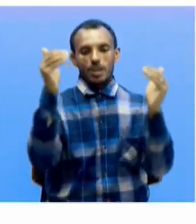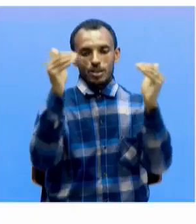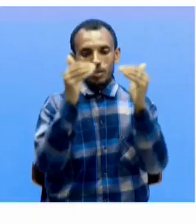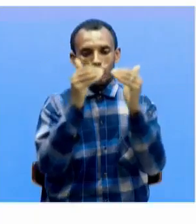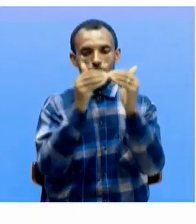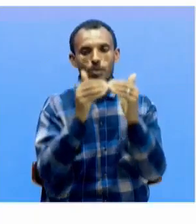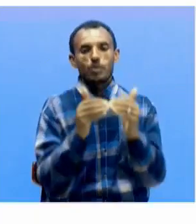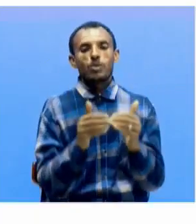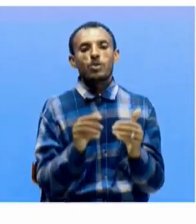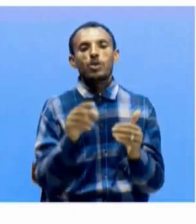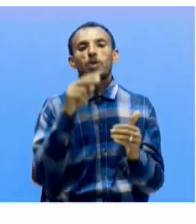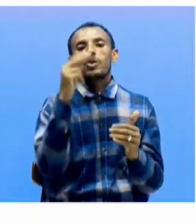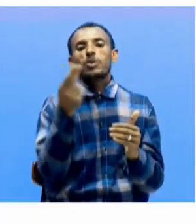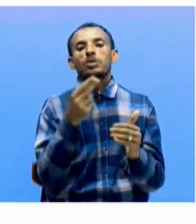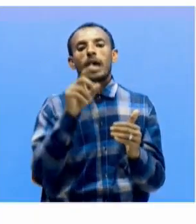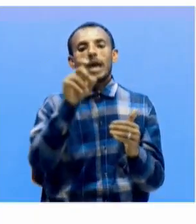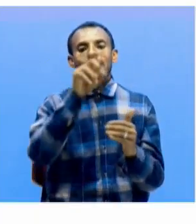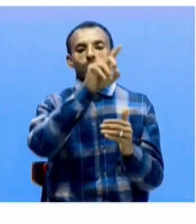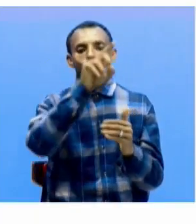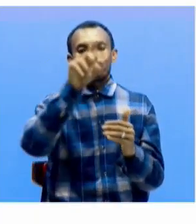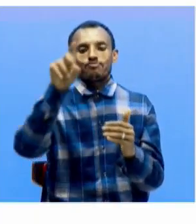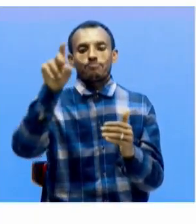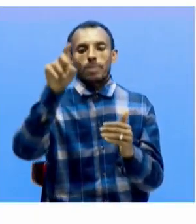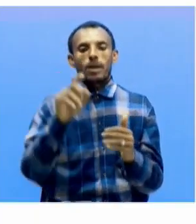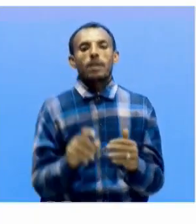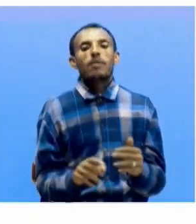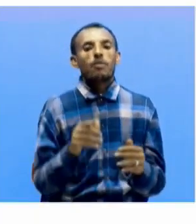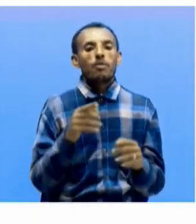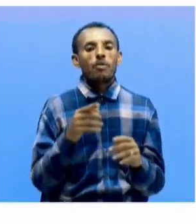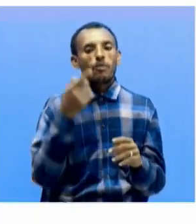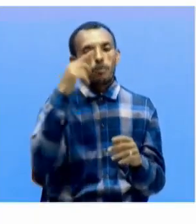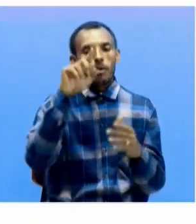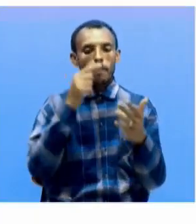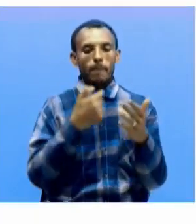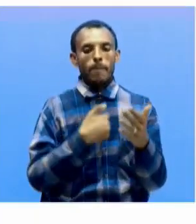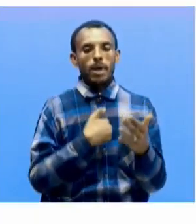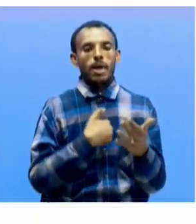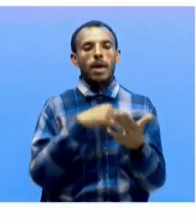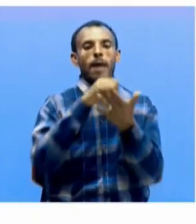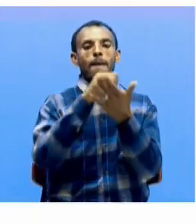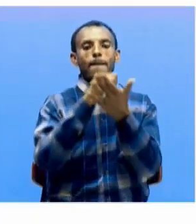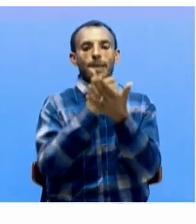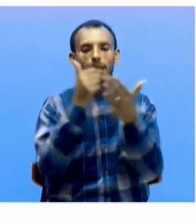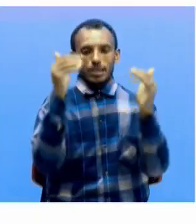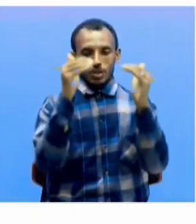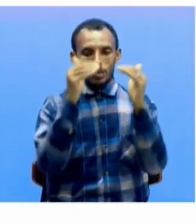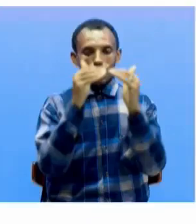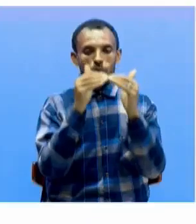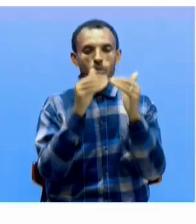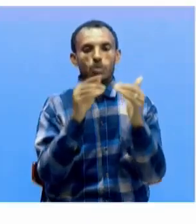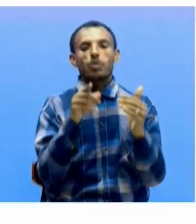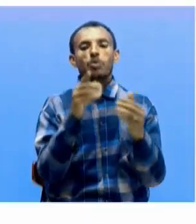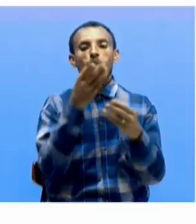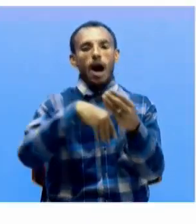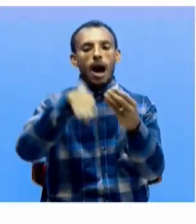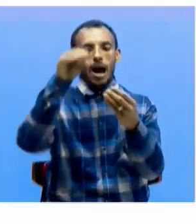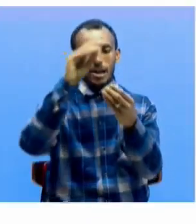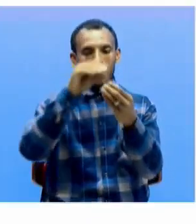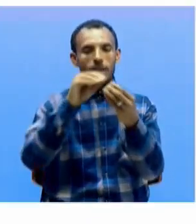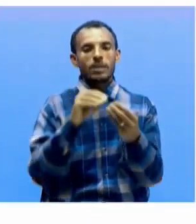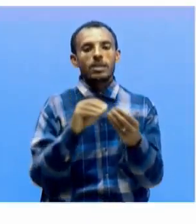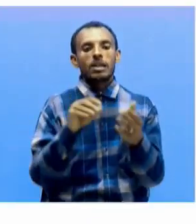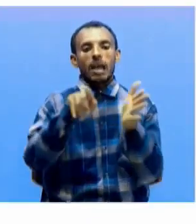can use x bar for mean. So mean is equal to, you add this, it is negative